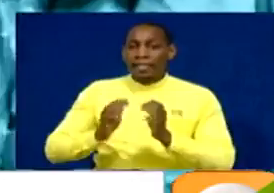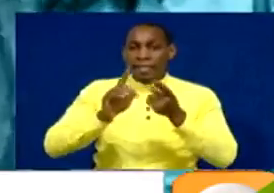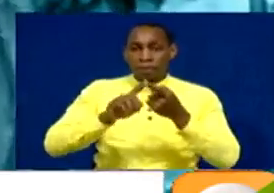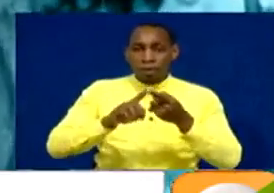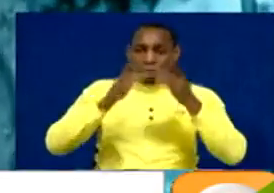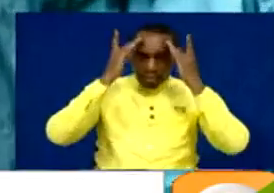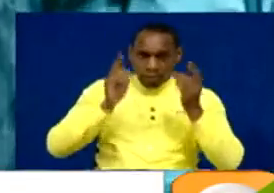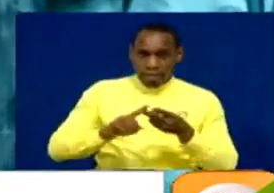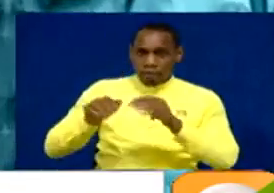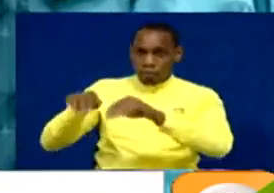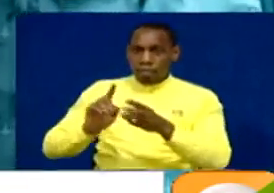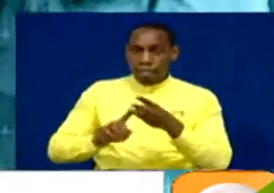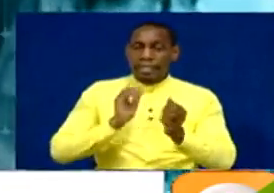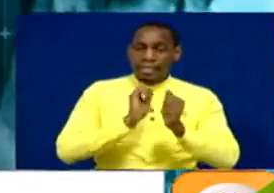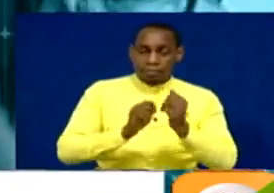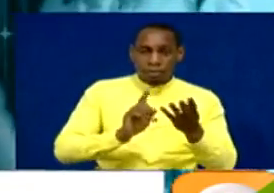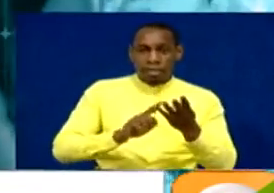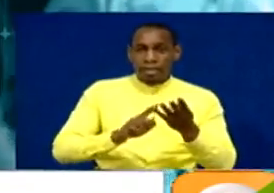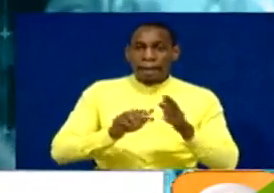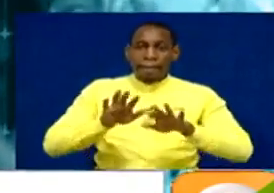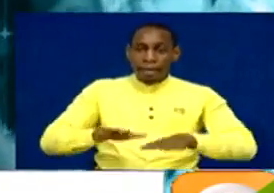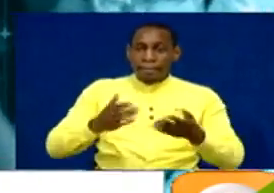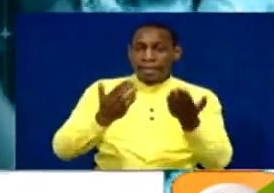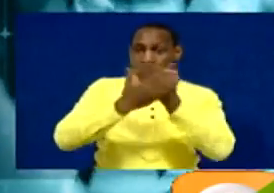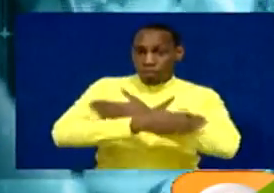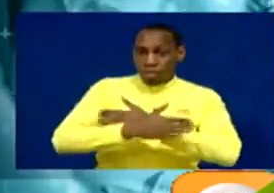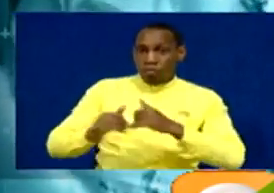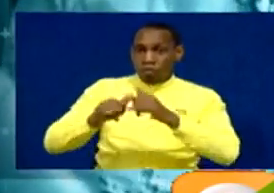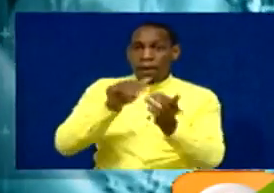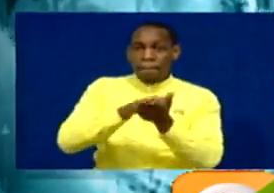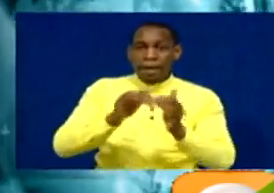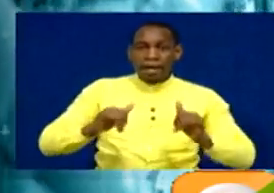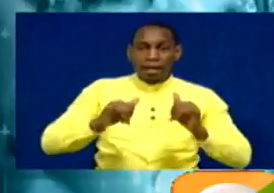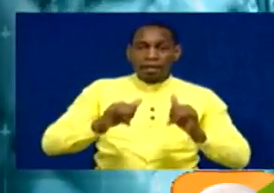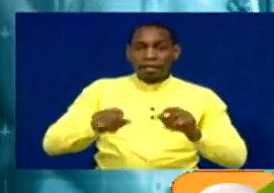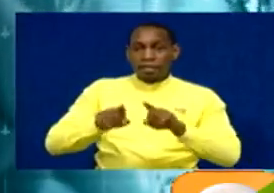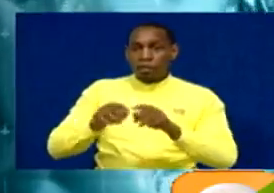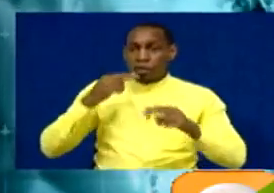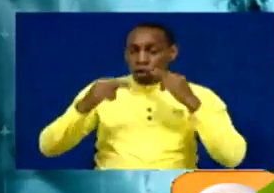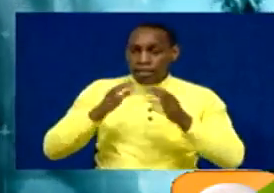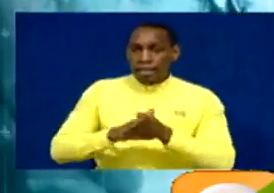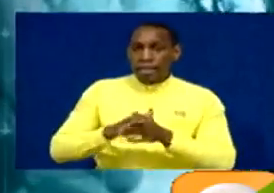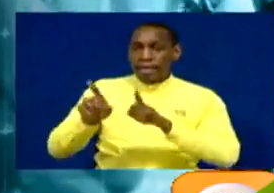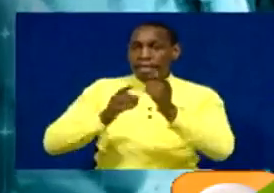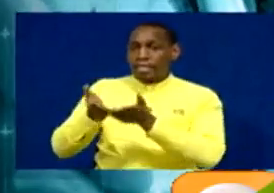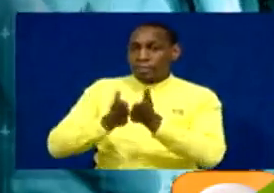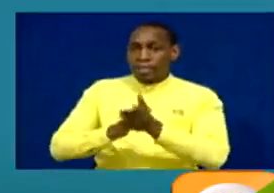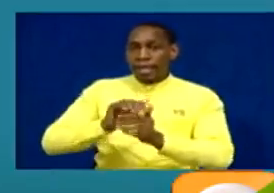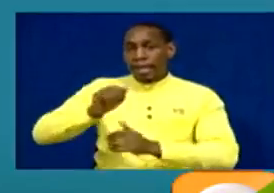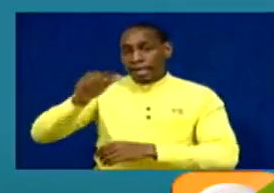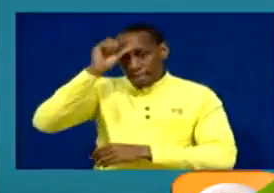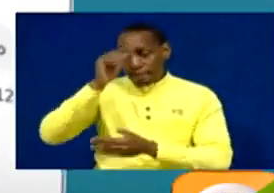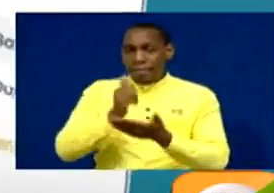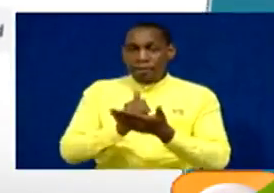like weddings, funerals, sports or nightclub, banking halls, shopping malls, hotels, including transport services and all